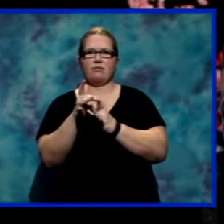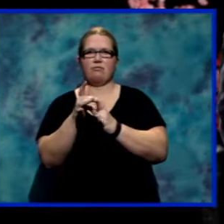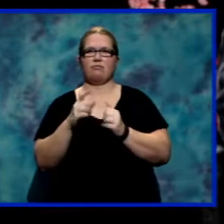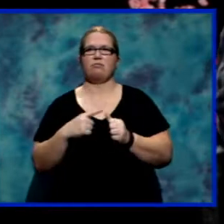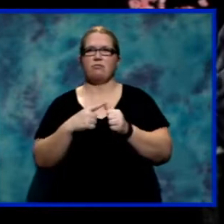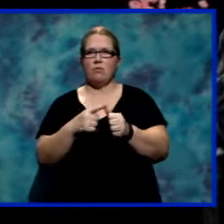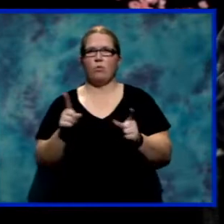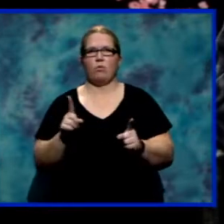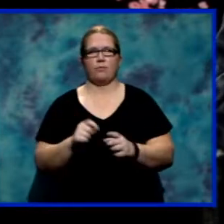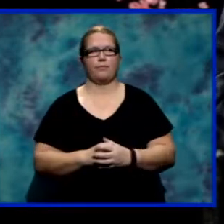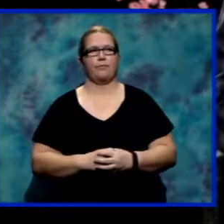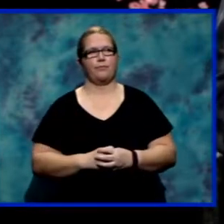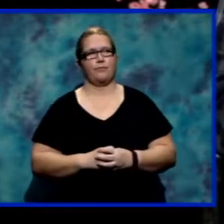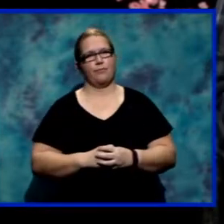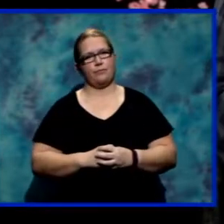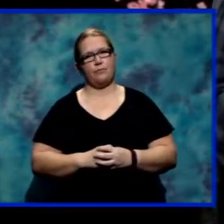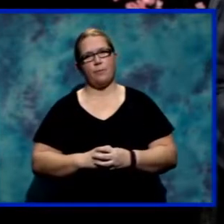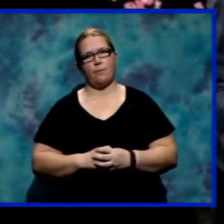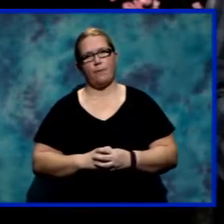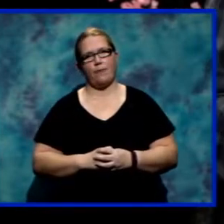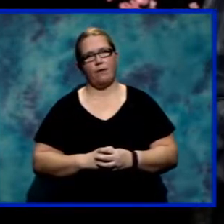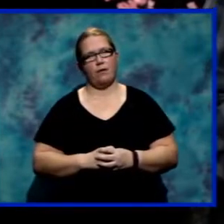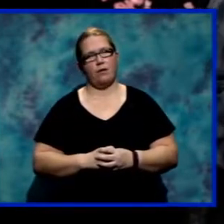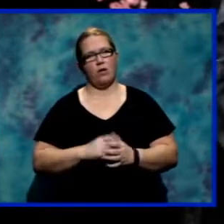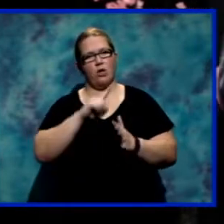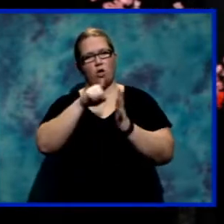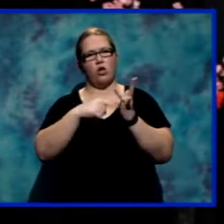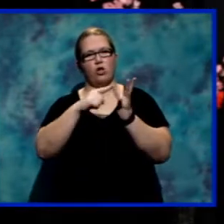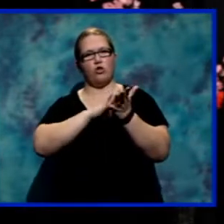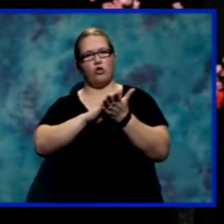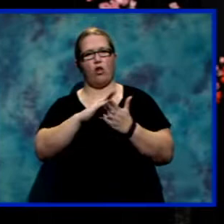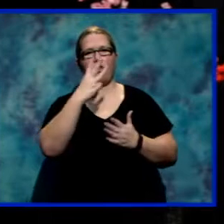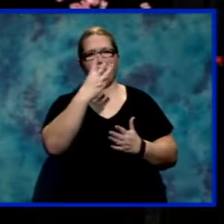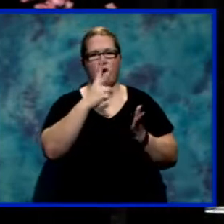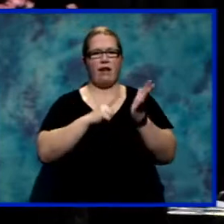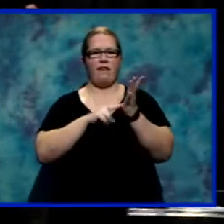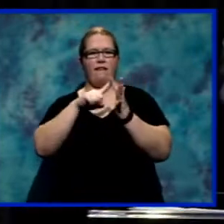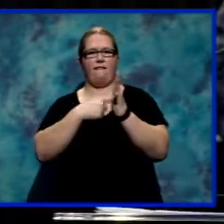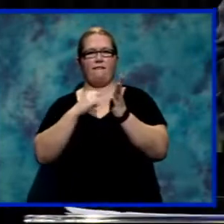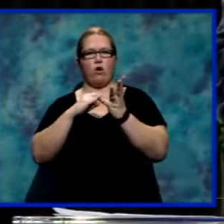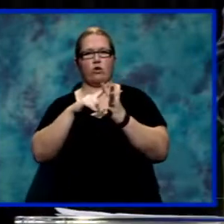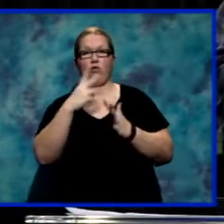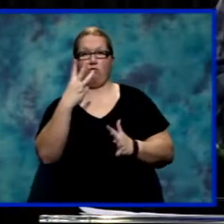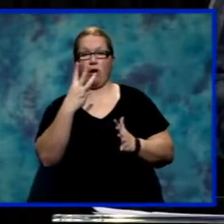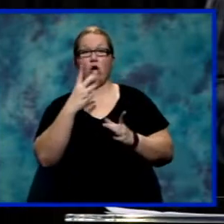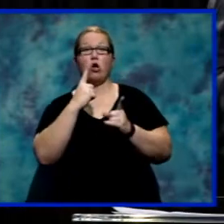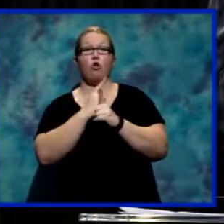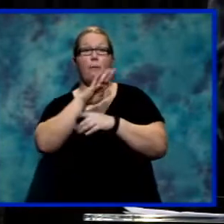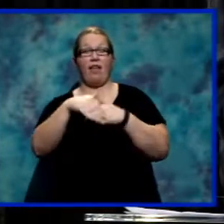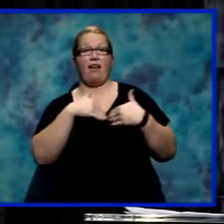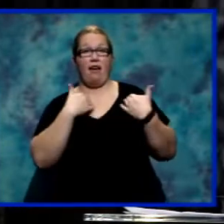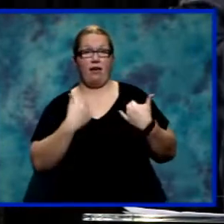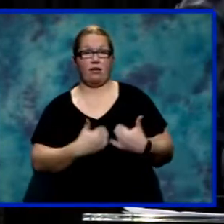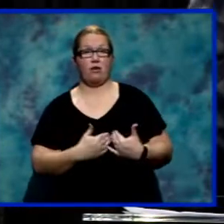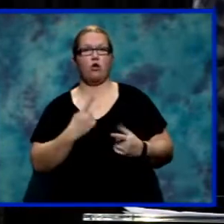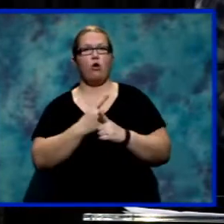revision, then I'll bring this thing home. John 3, verse 3. Talking about the heart. Talking about